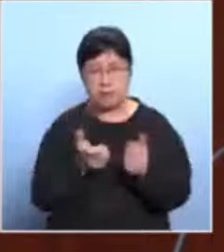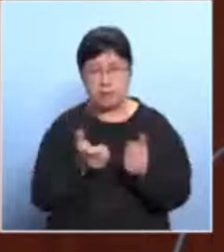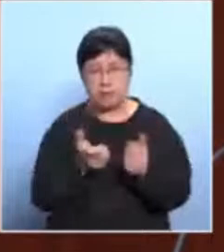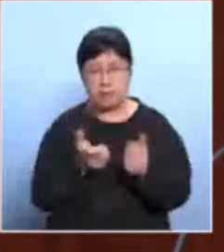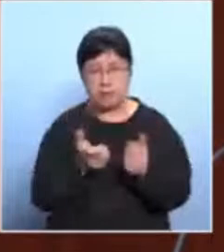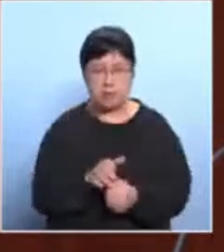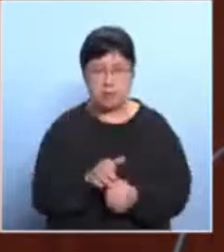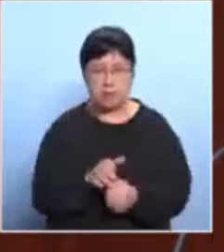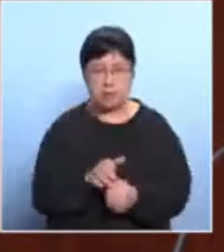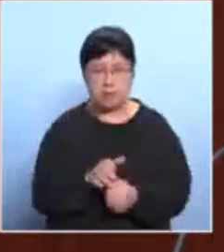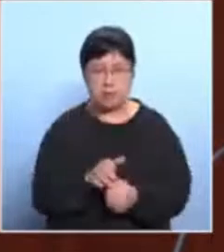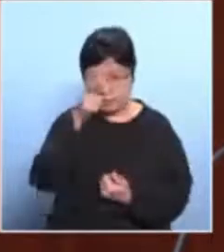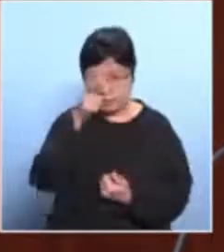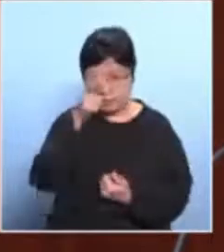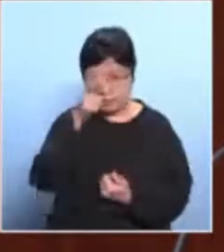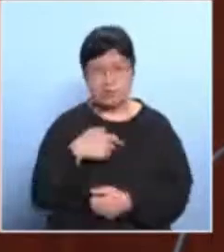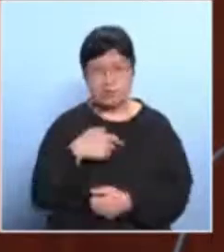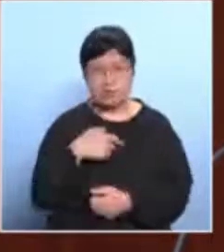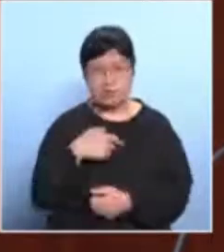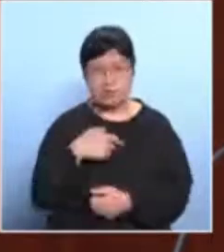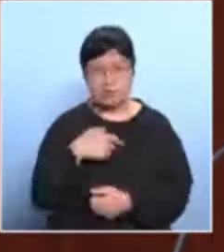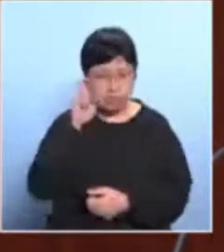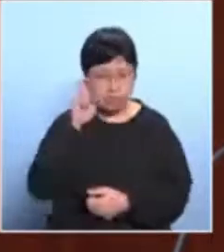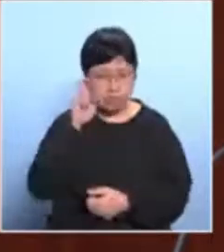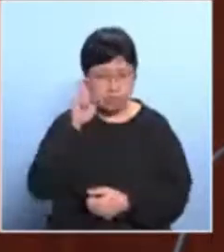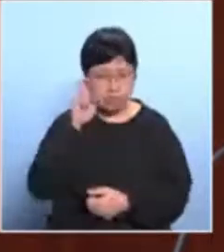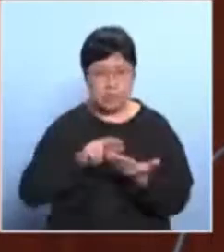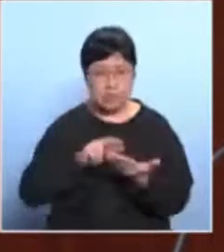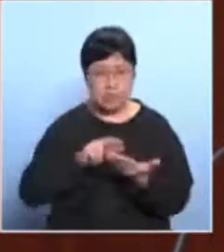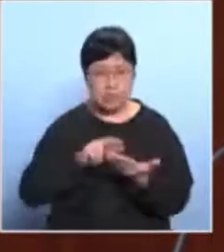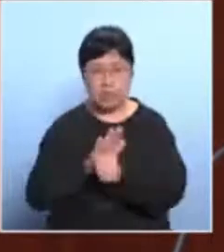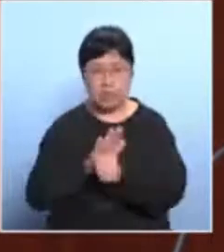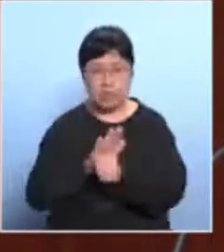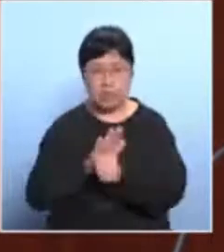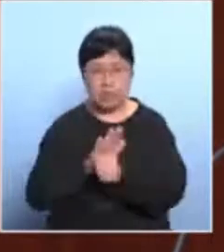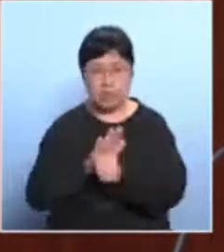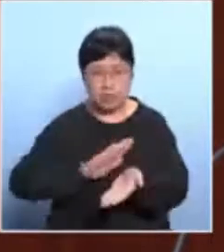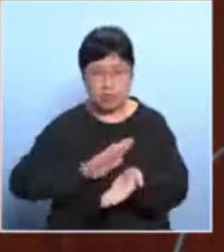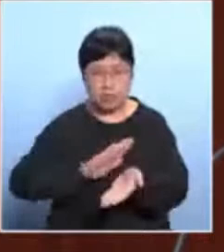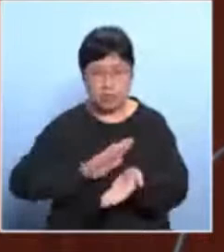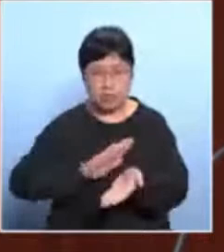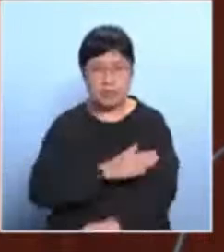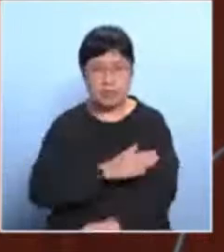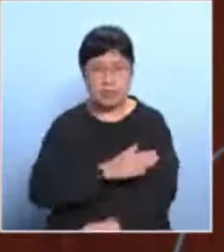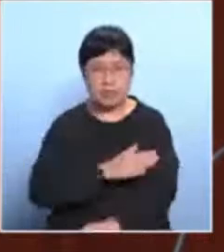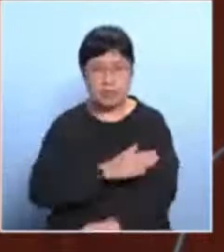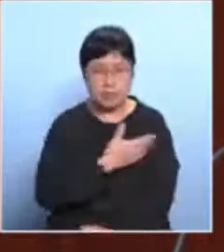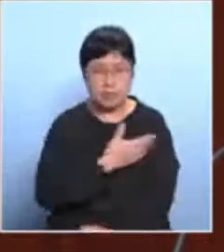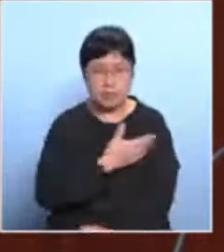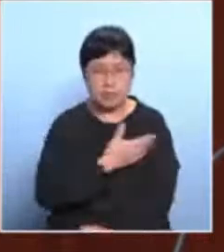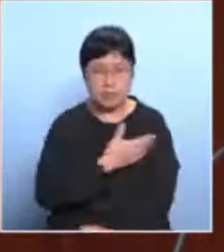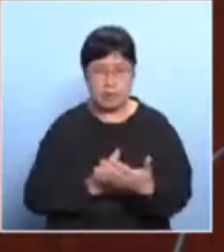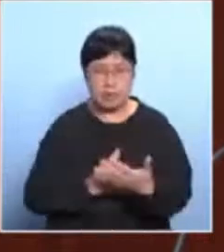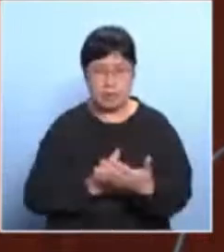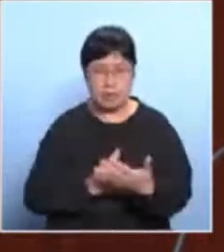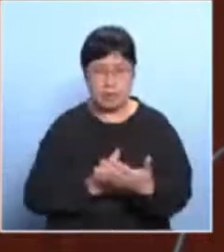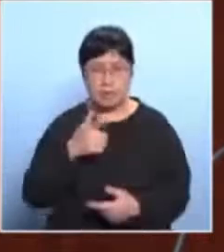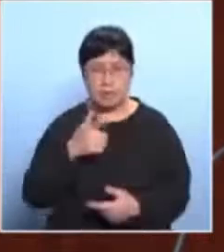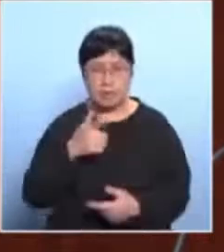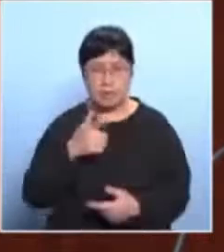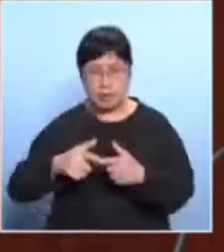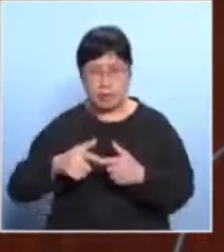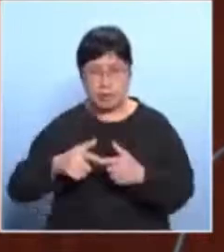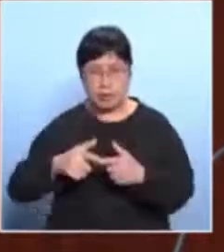government will also explore amending the Supplementary Medical Professions Ordinance to provide new pathways for admitting qualified non-locally